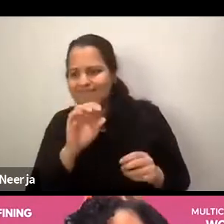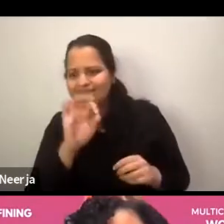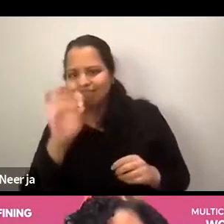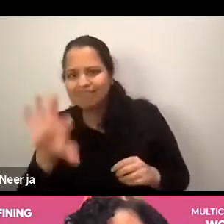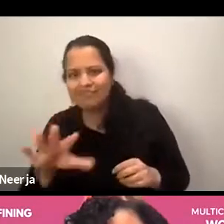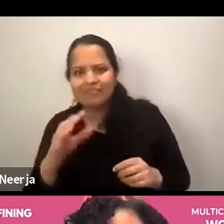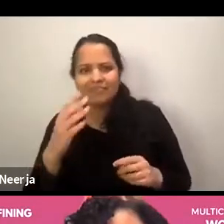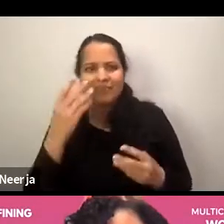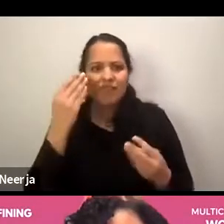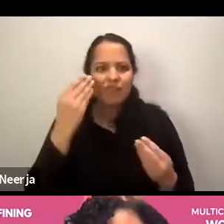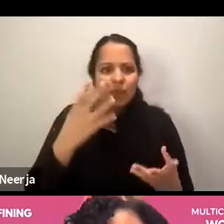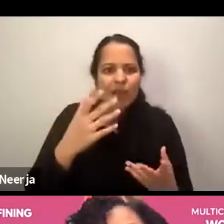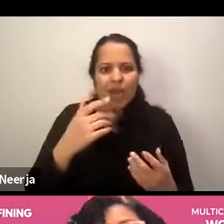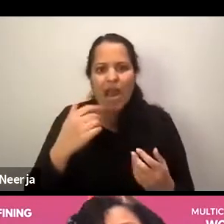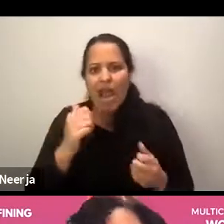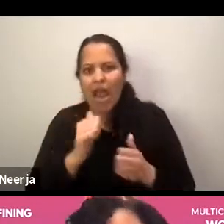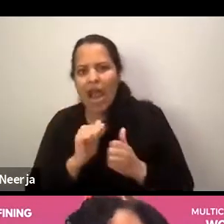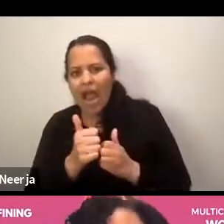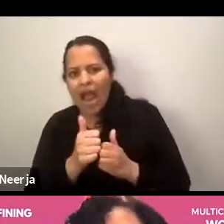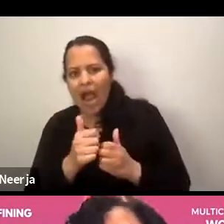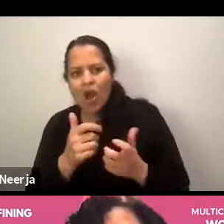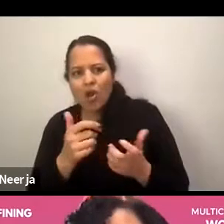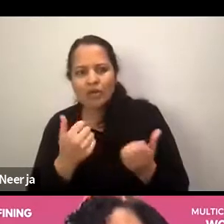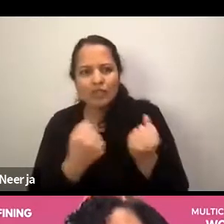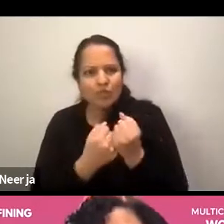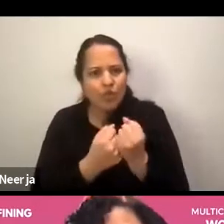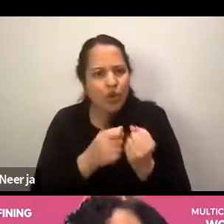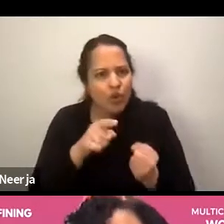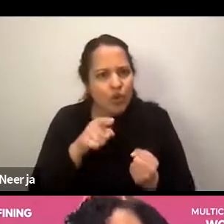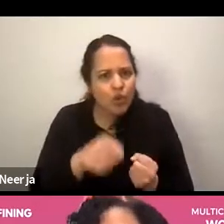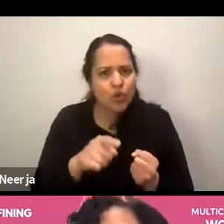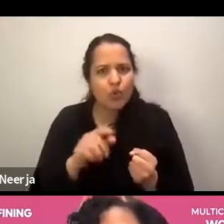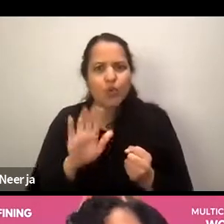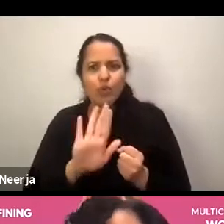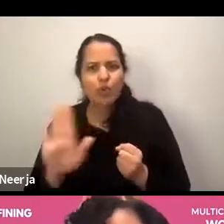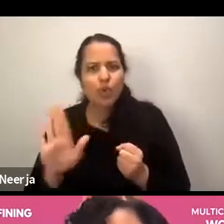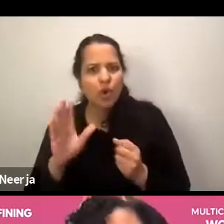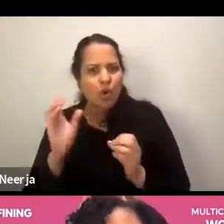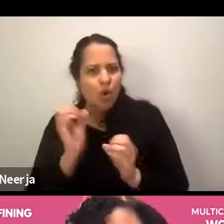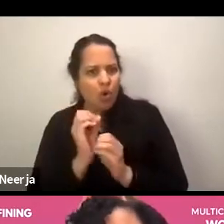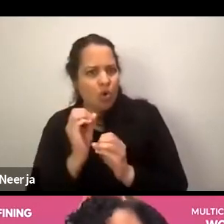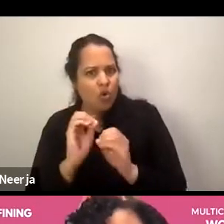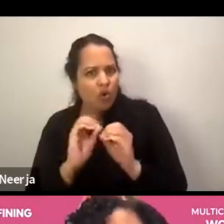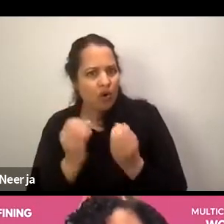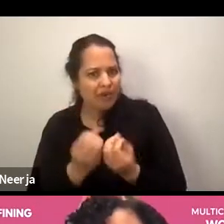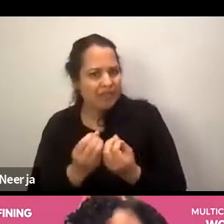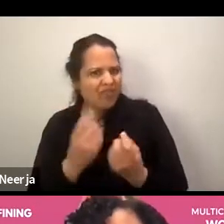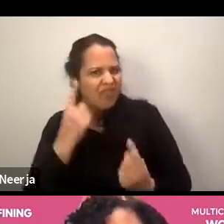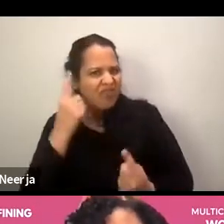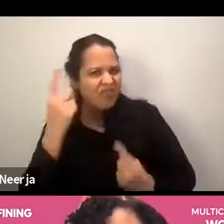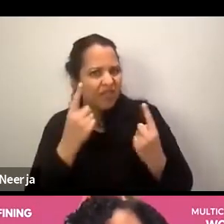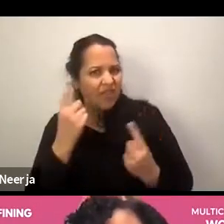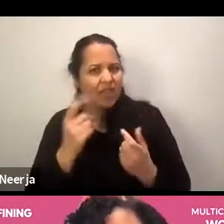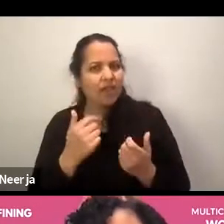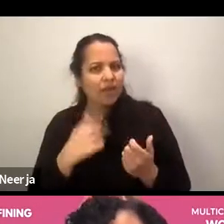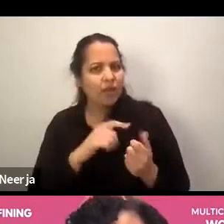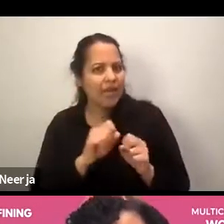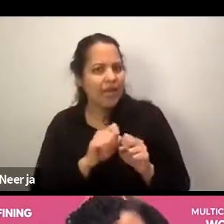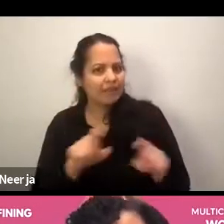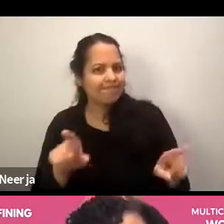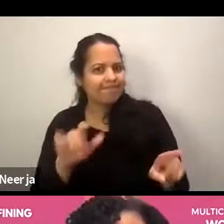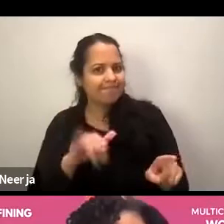support you and support your organization? So think about that, and we can always share that information out as well,